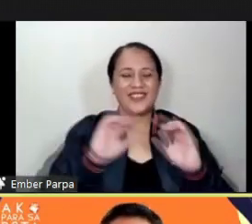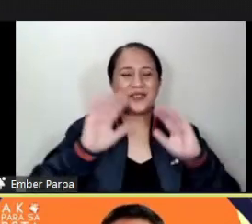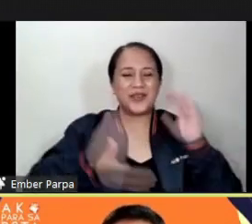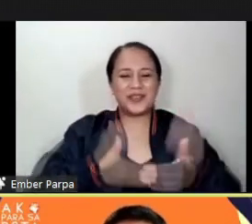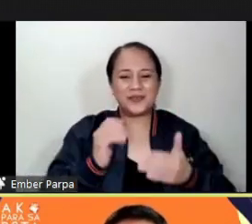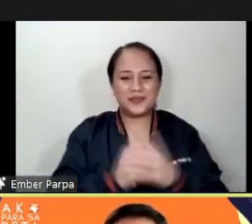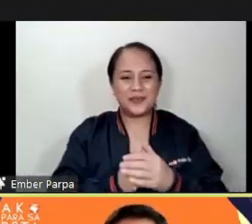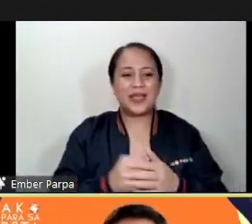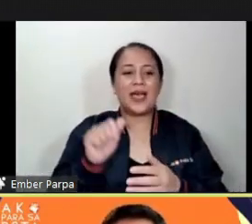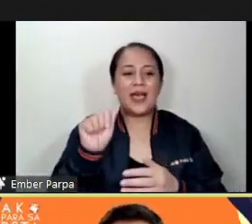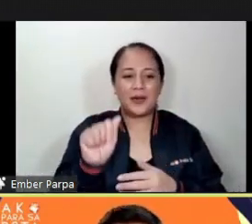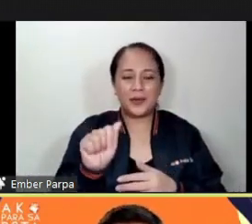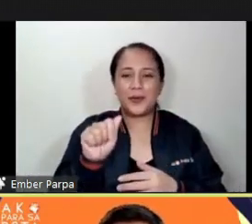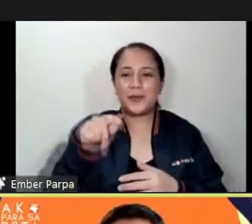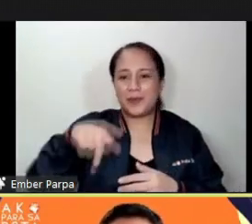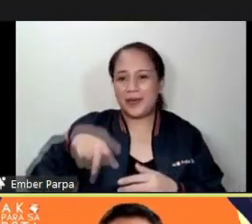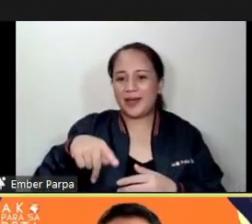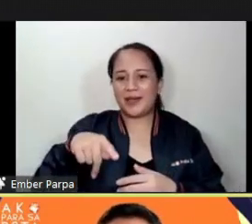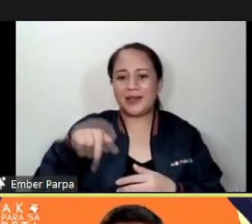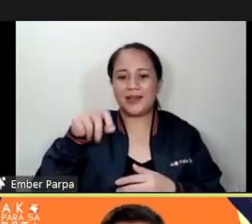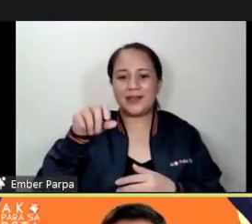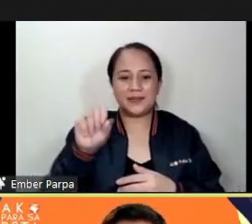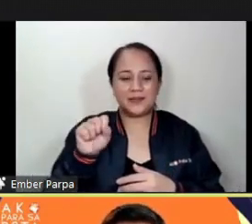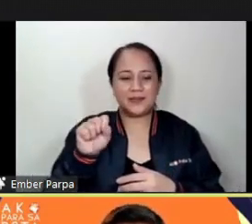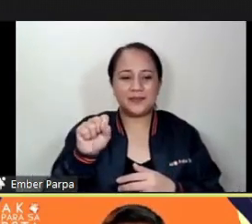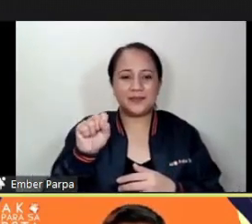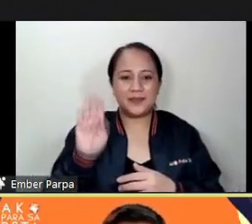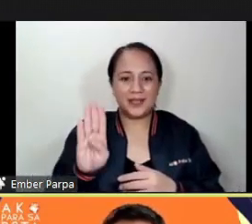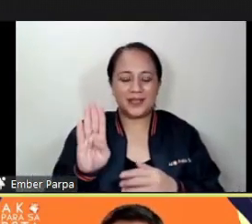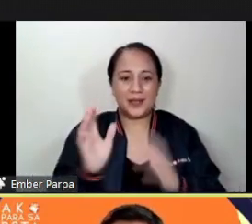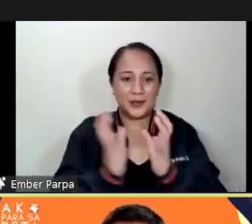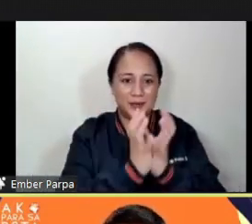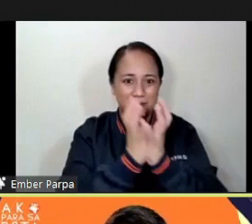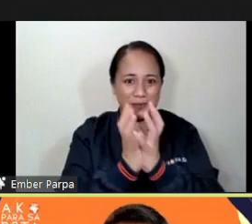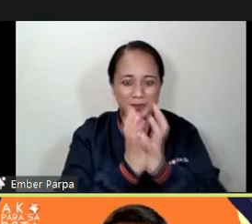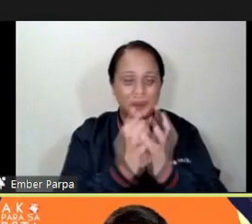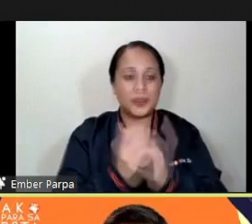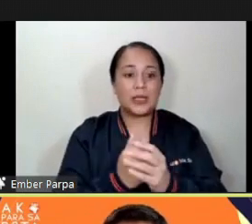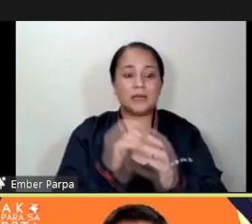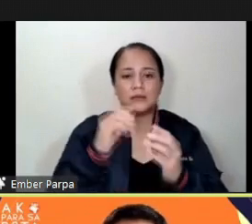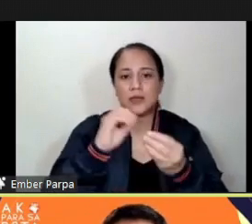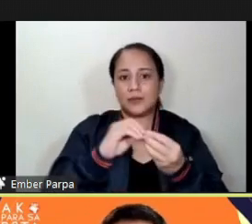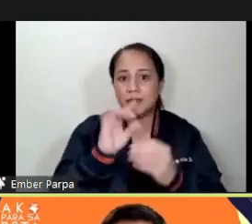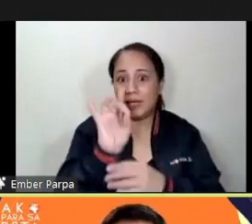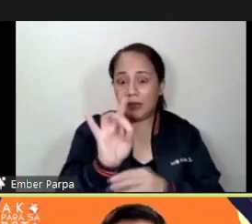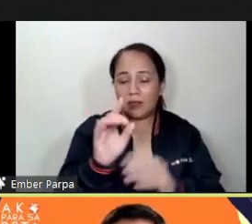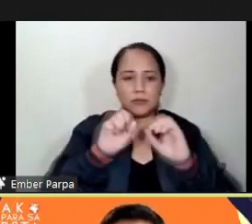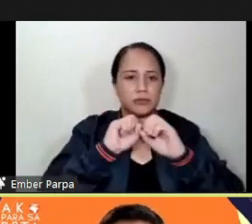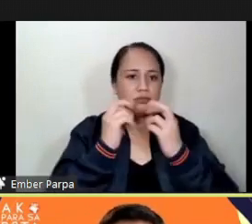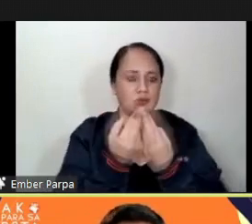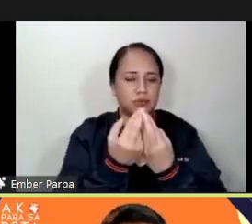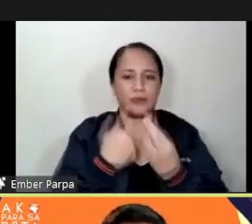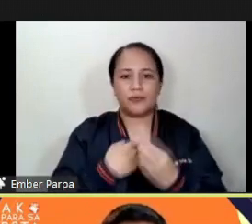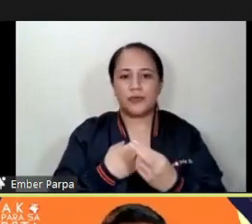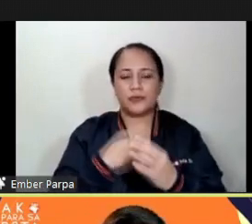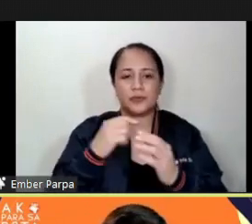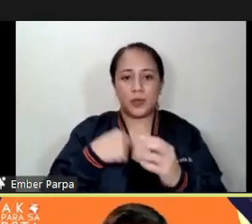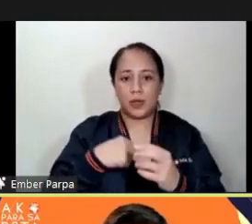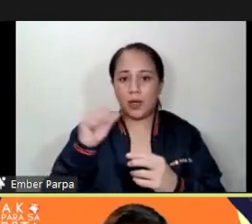the Akoparasabata community. This is webinar 8 of Akoparasabata